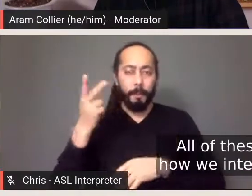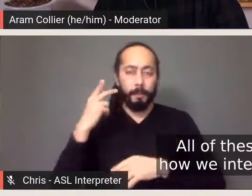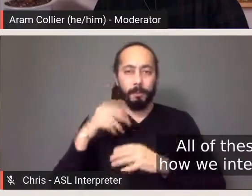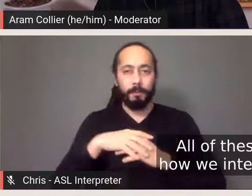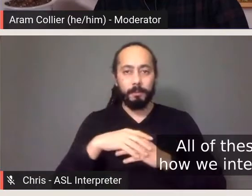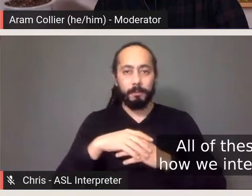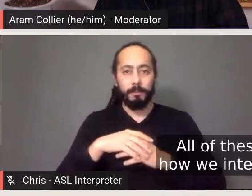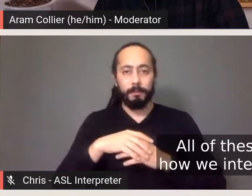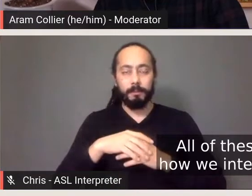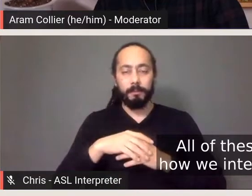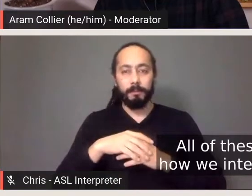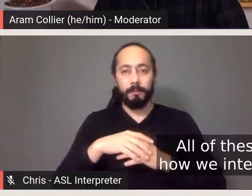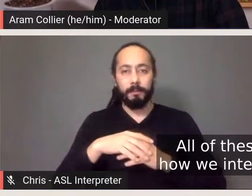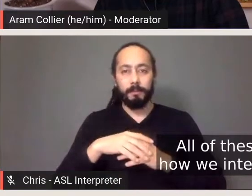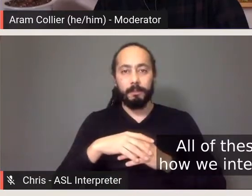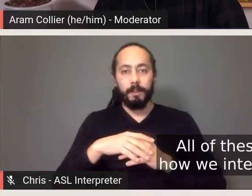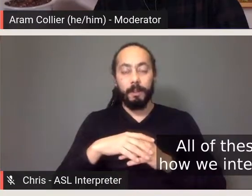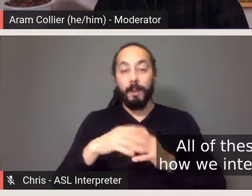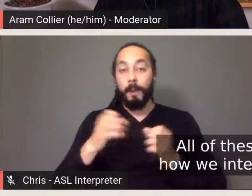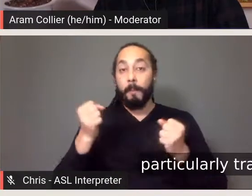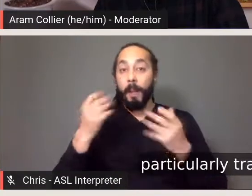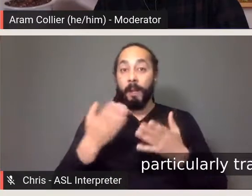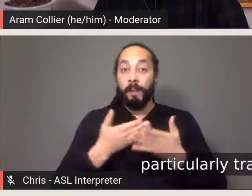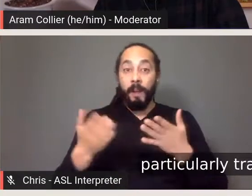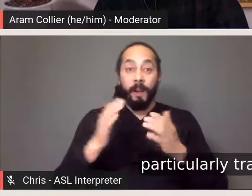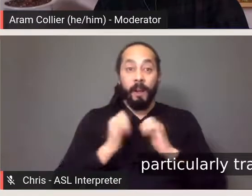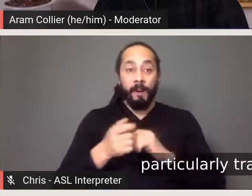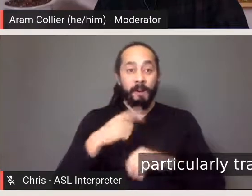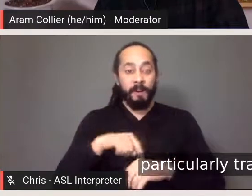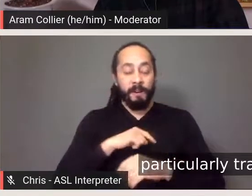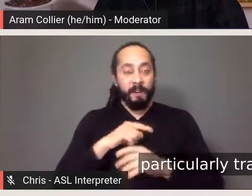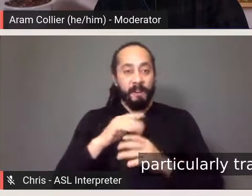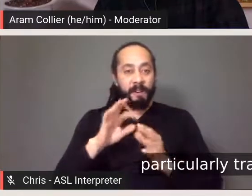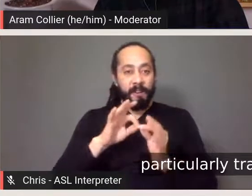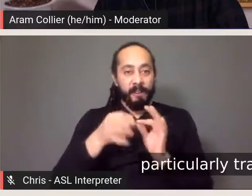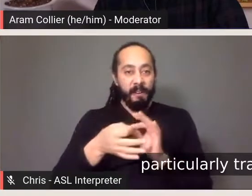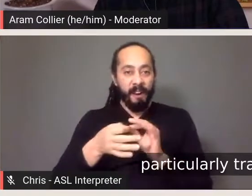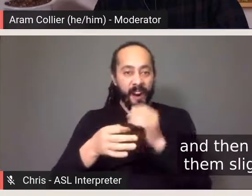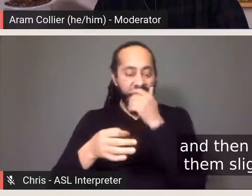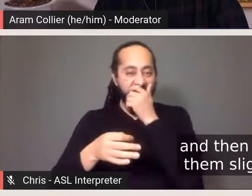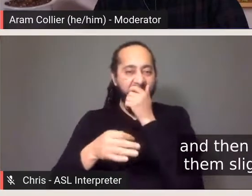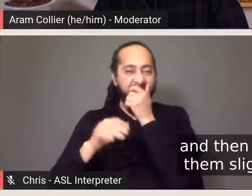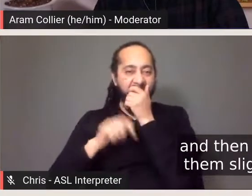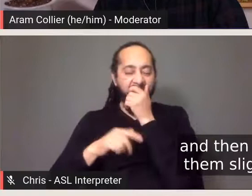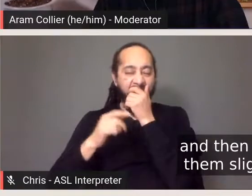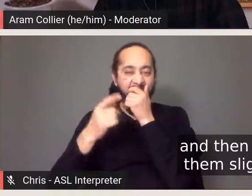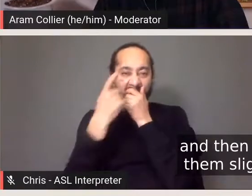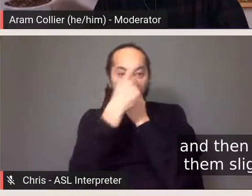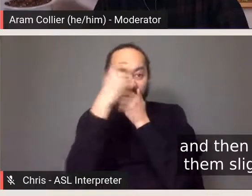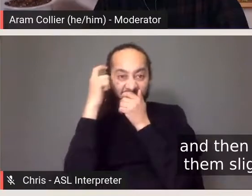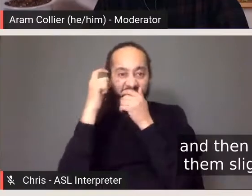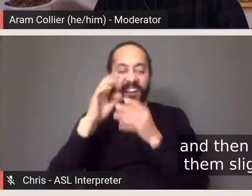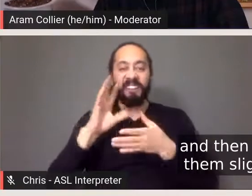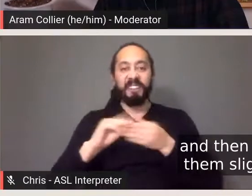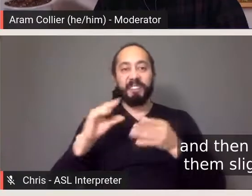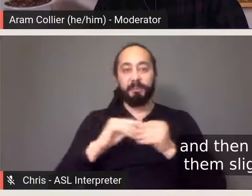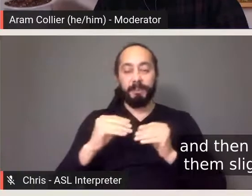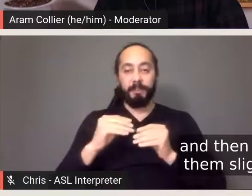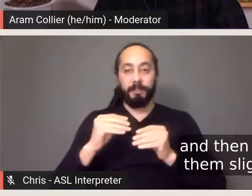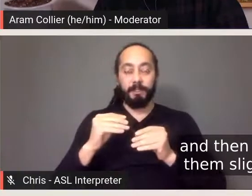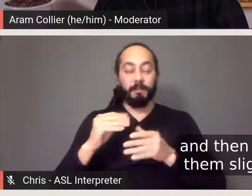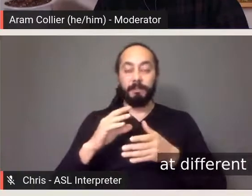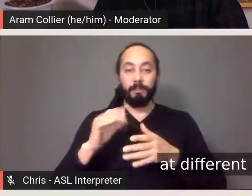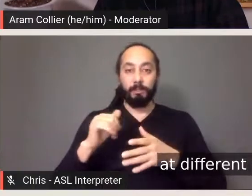aspects about how we interpret experiences, particularly traumatic experiences, and then may remember them slightly